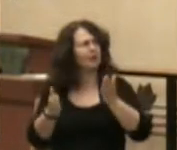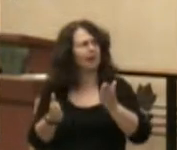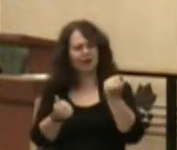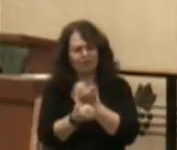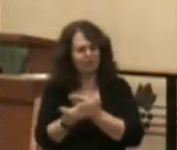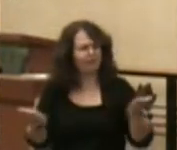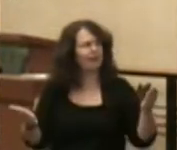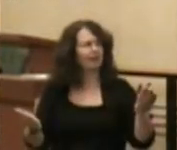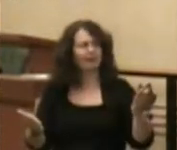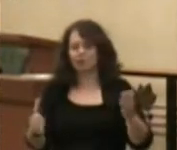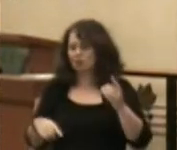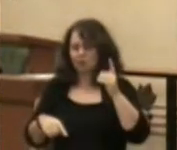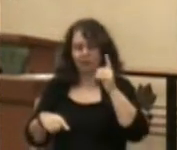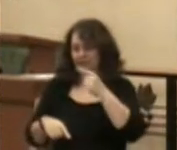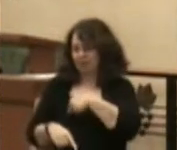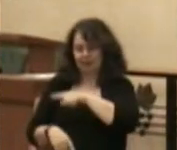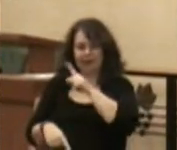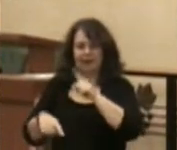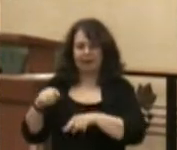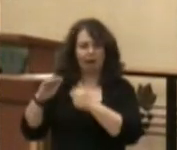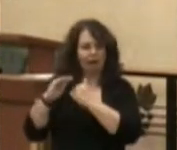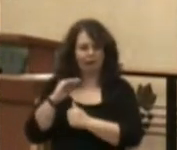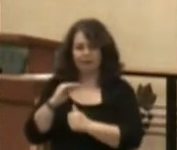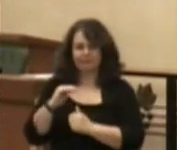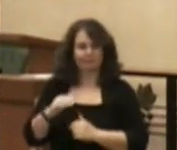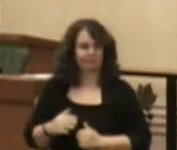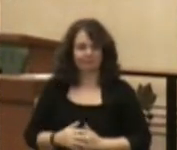over this.